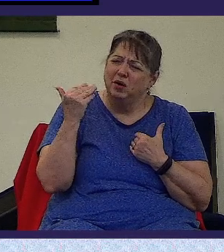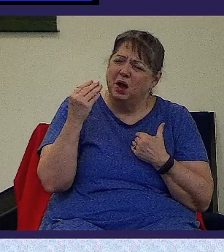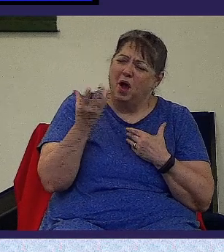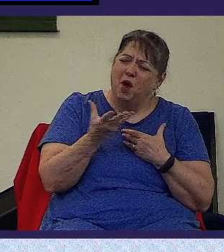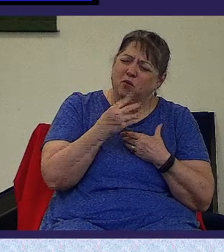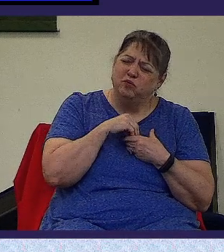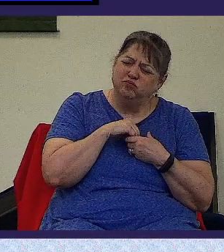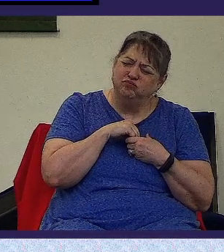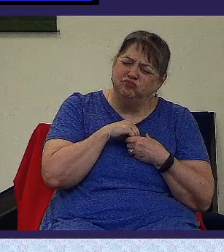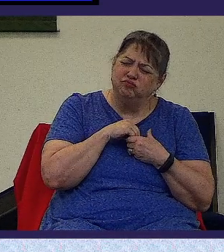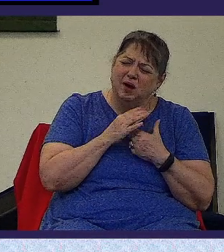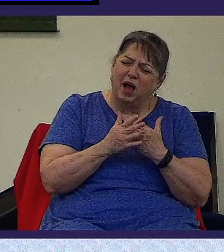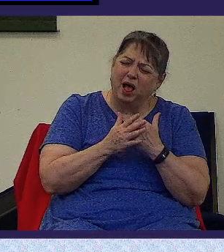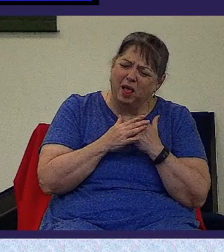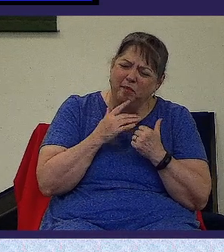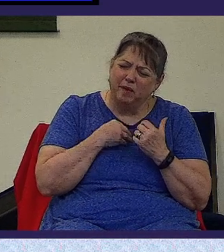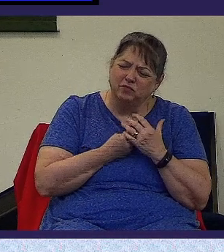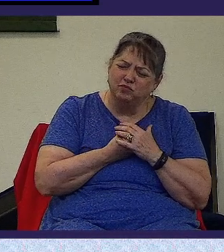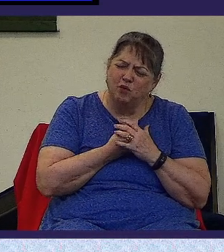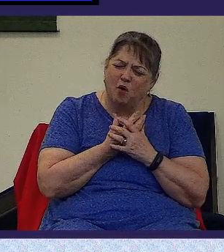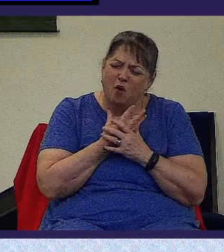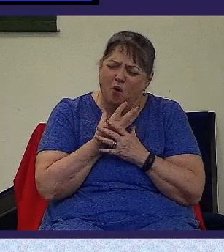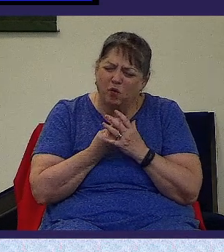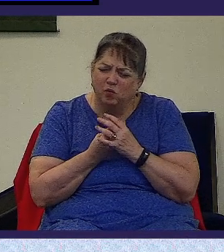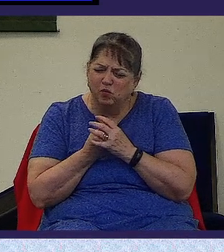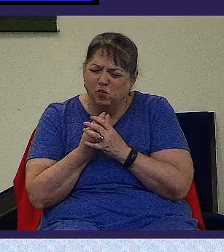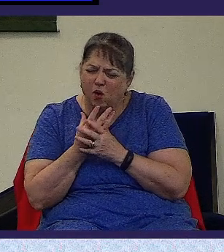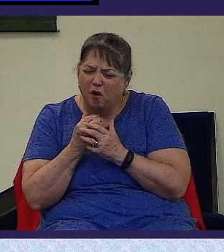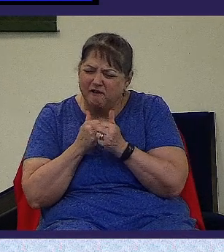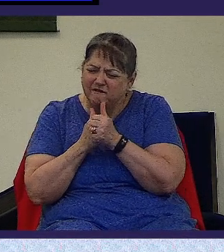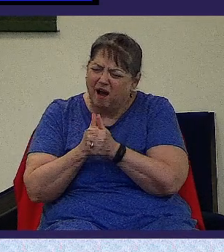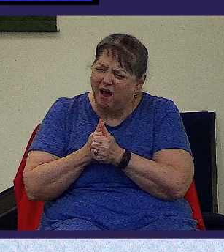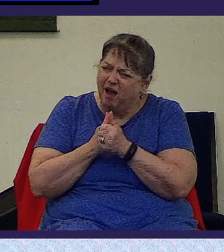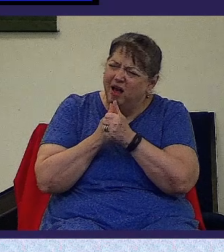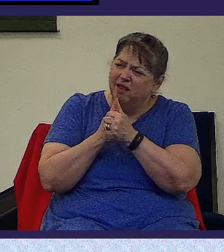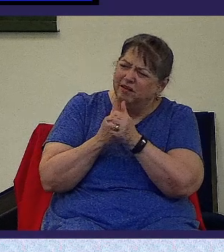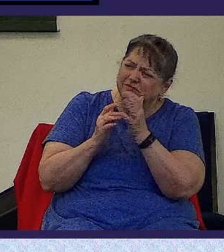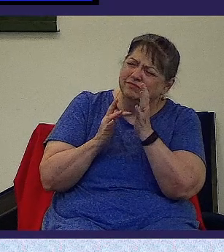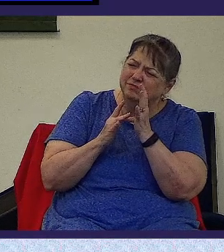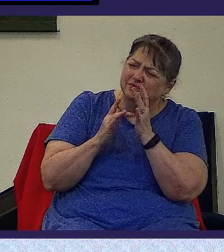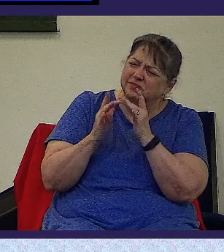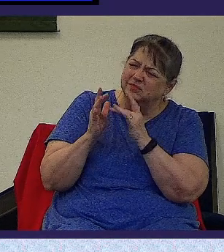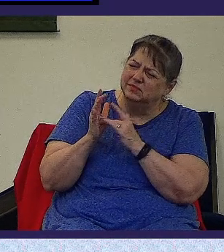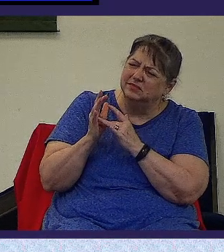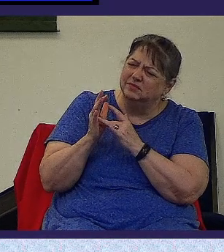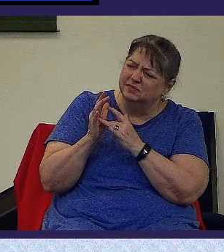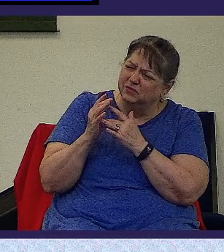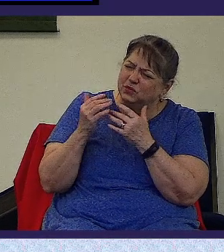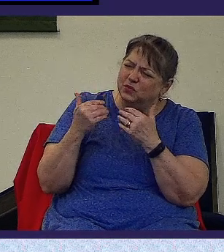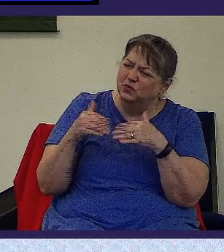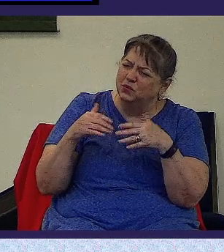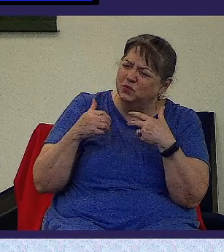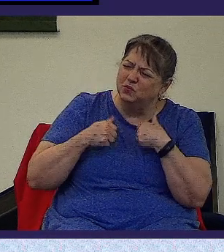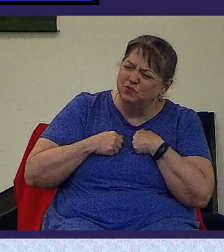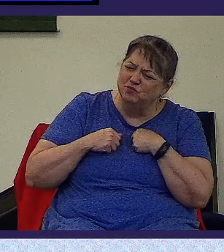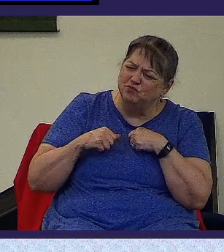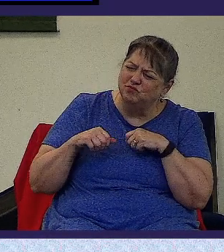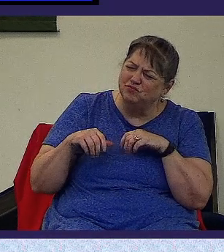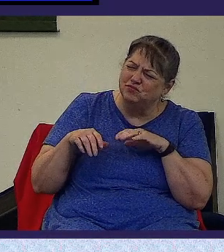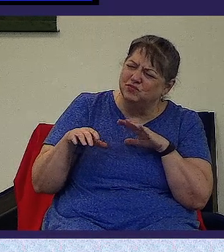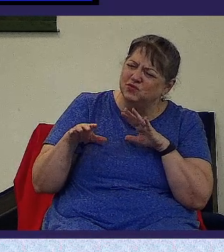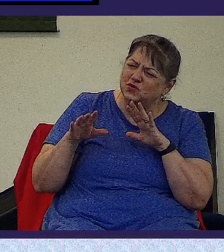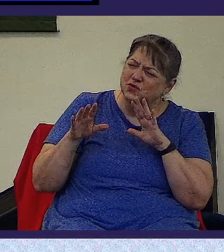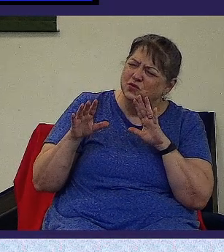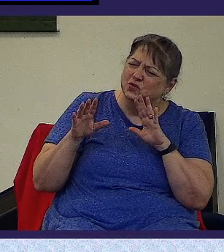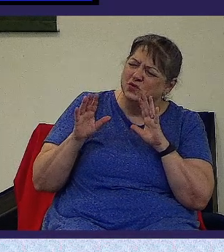your grace and by your mercy god so that we would as followers of jesus uh would continually surrender to you our hearts the